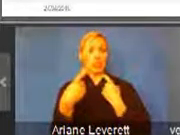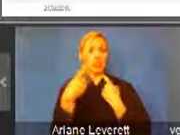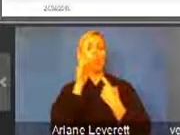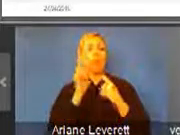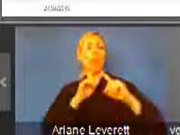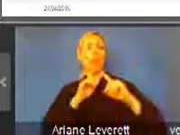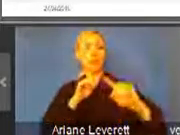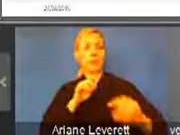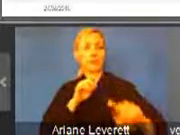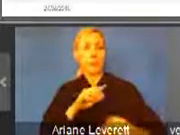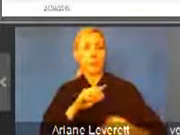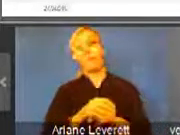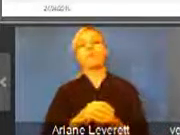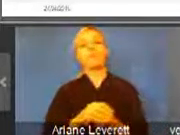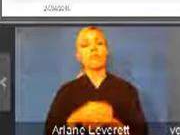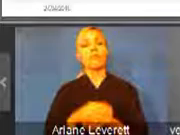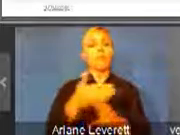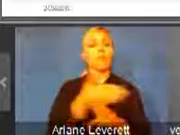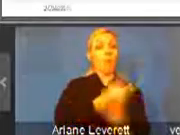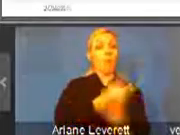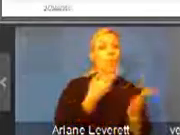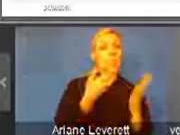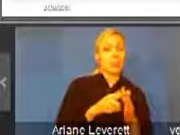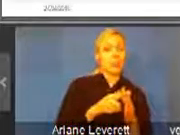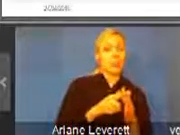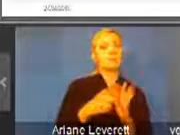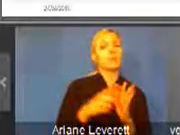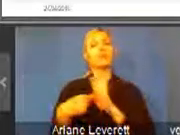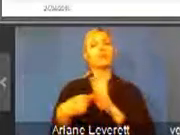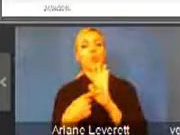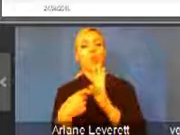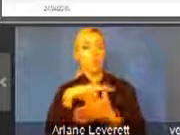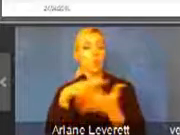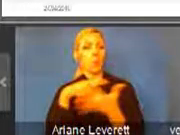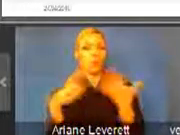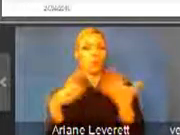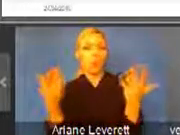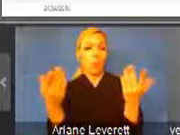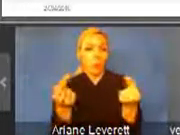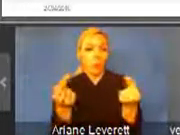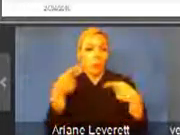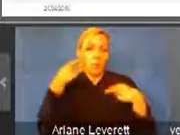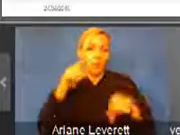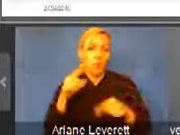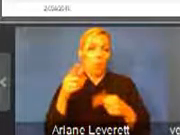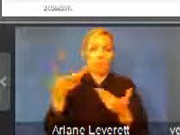Before we start, I would like to show you some functions that you can use the whole time during the webinar.